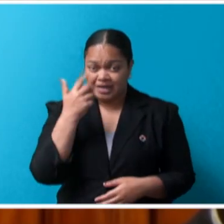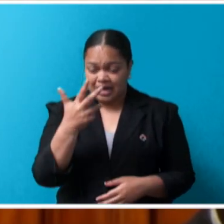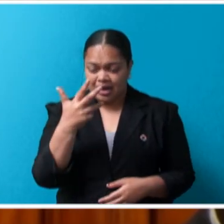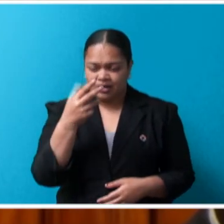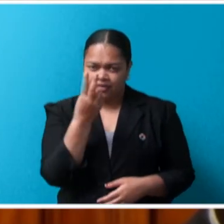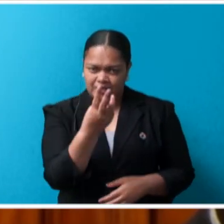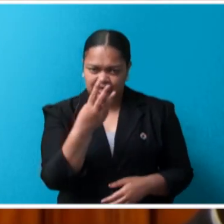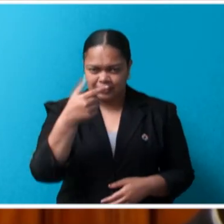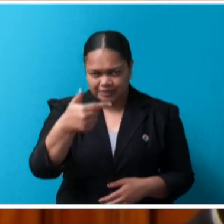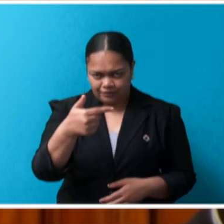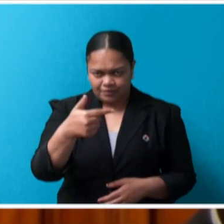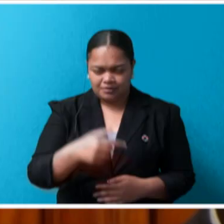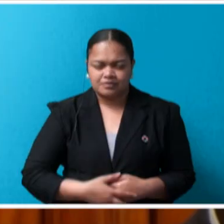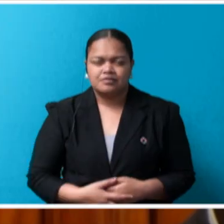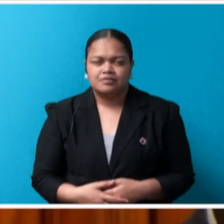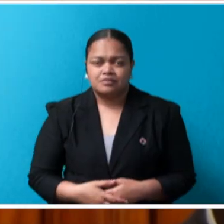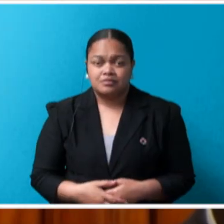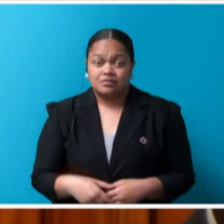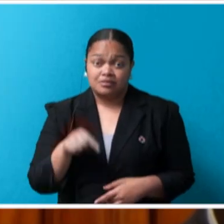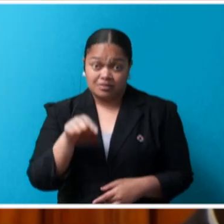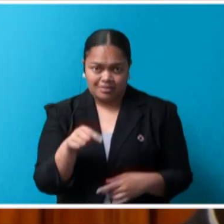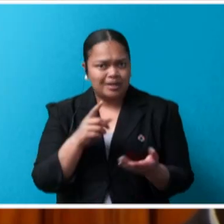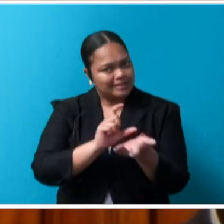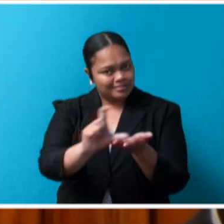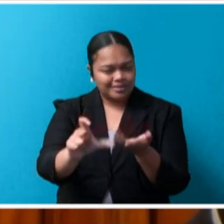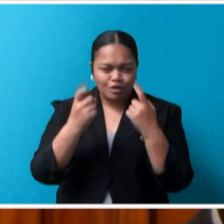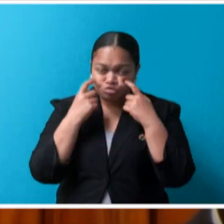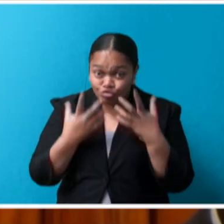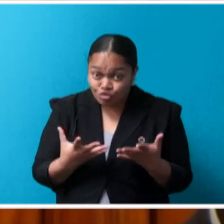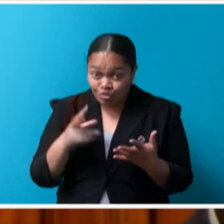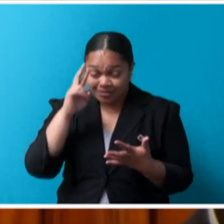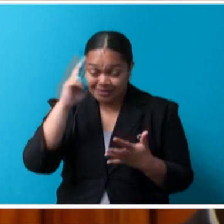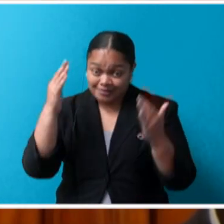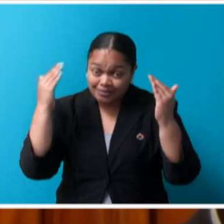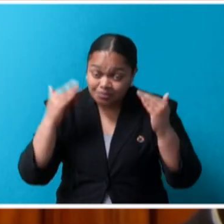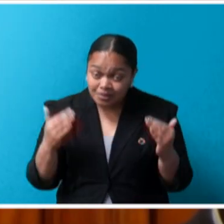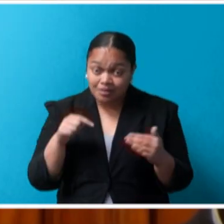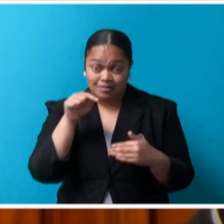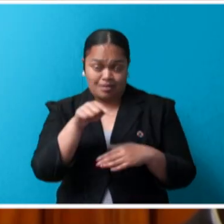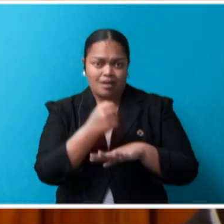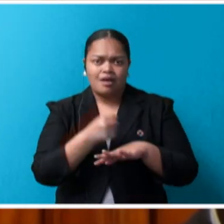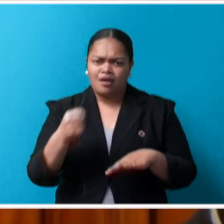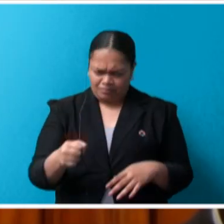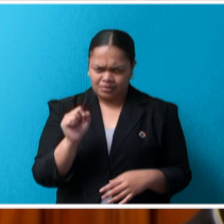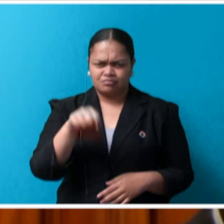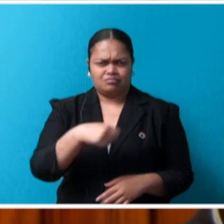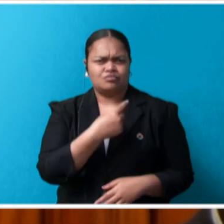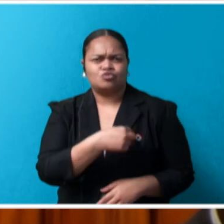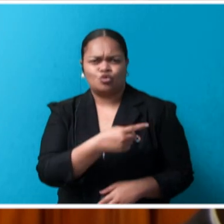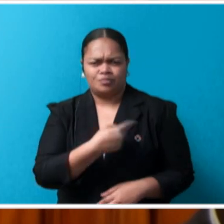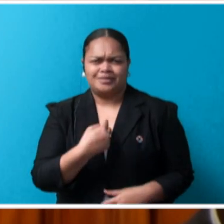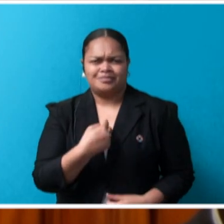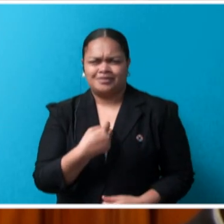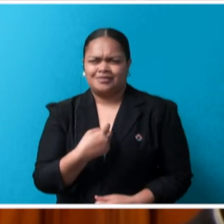1,937 were women. This is a clear demonstration, Mr. Speaker, sir, of this government's commitment to